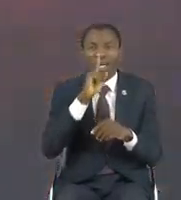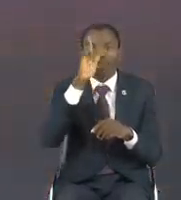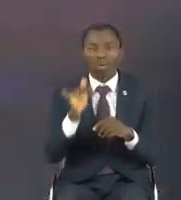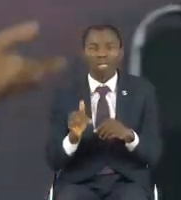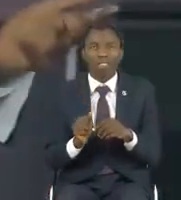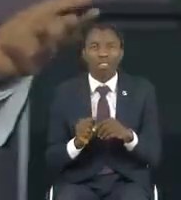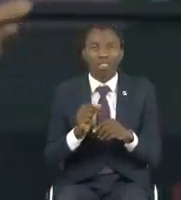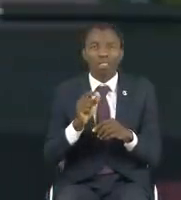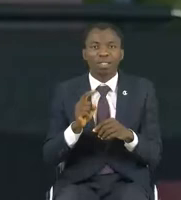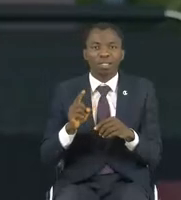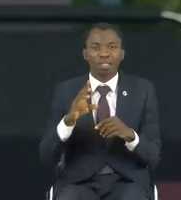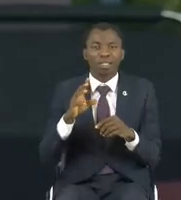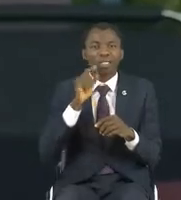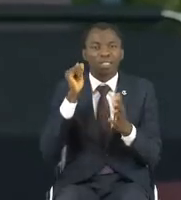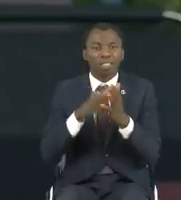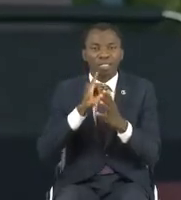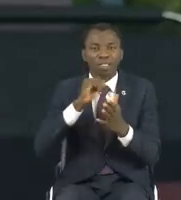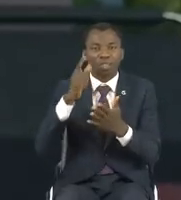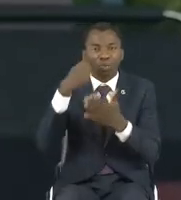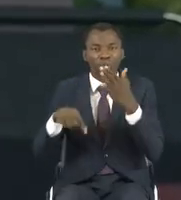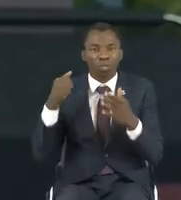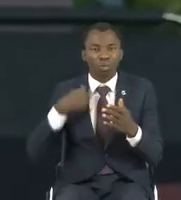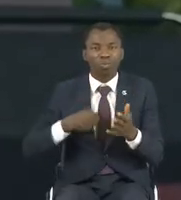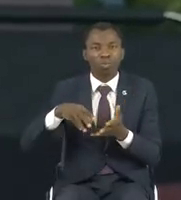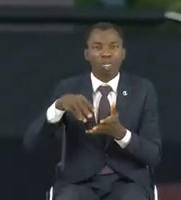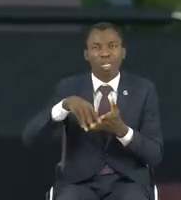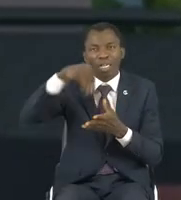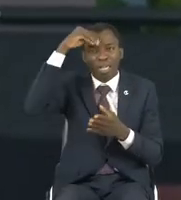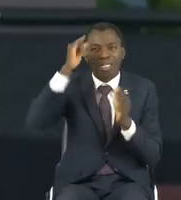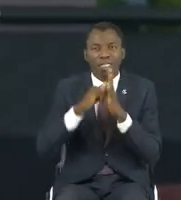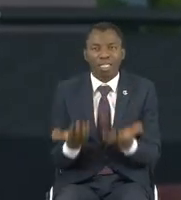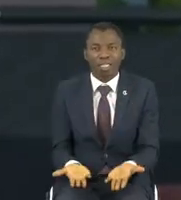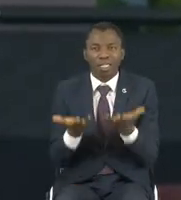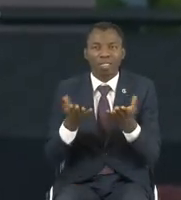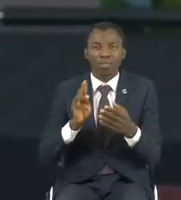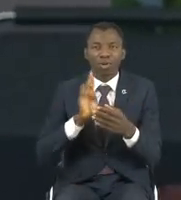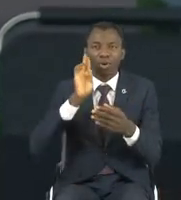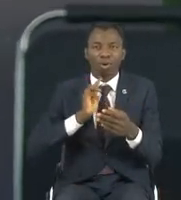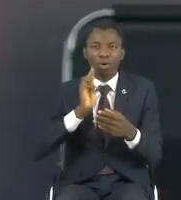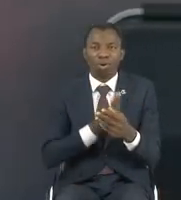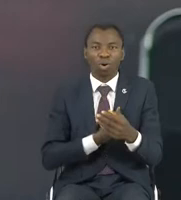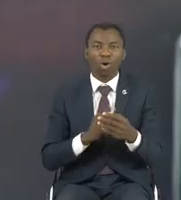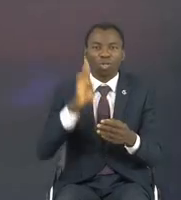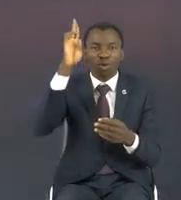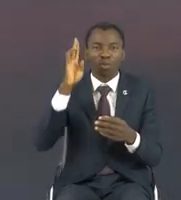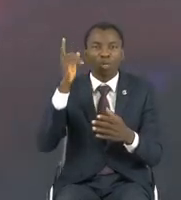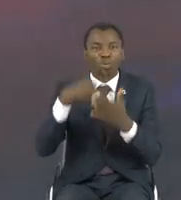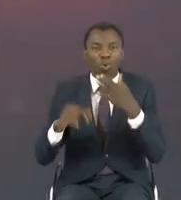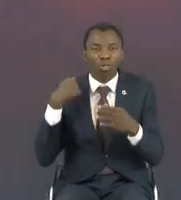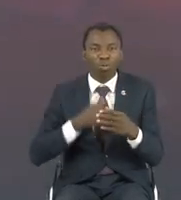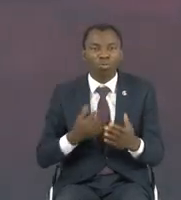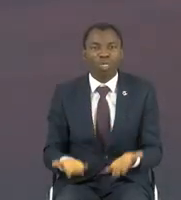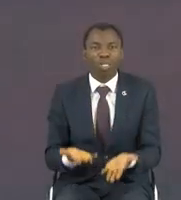we learn that lifts us up. What we learn at school lifts us up